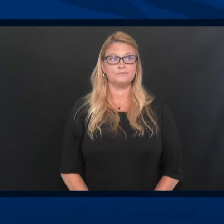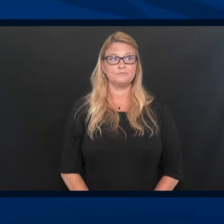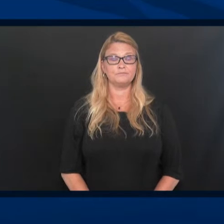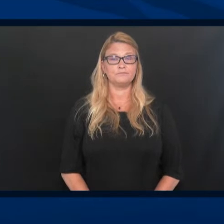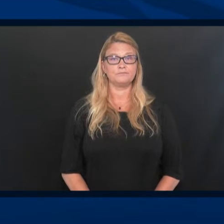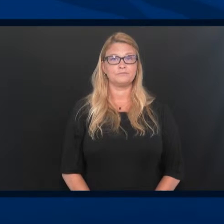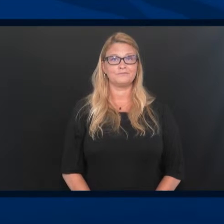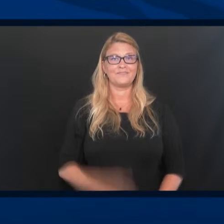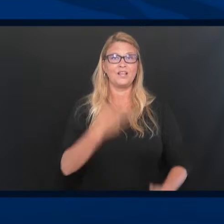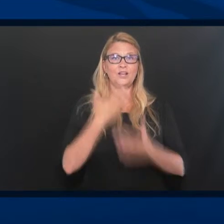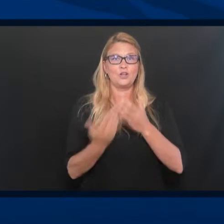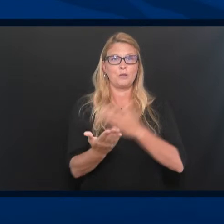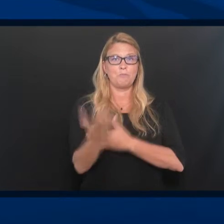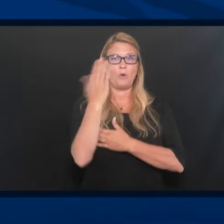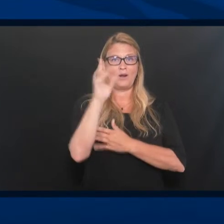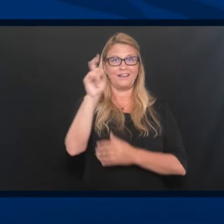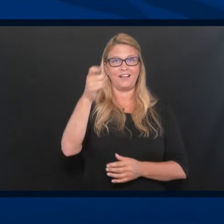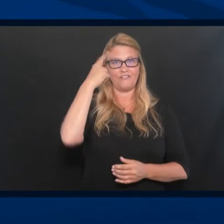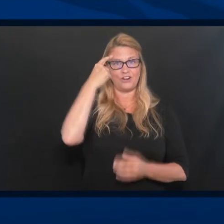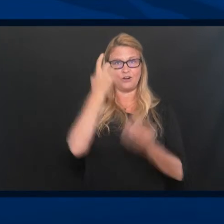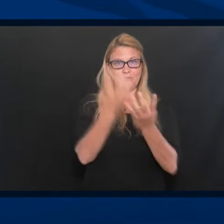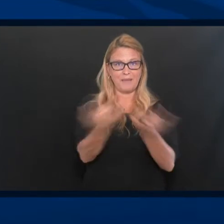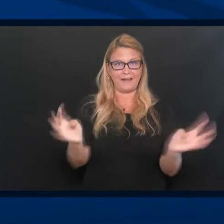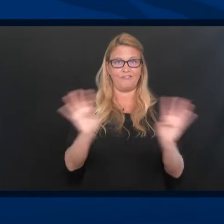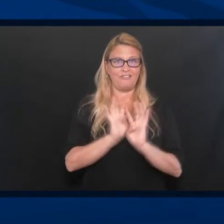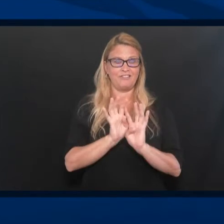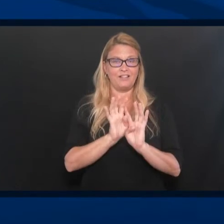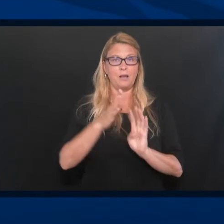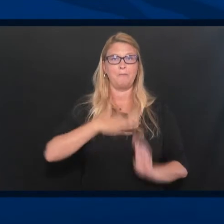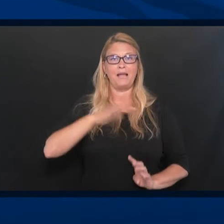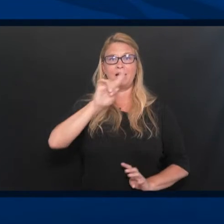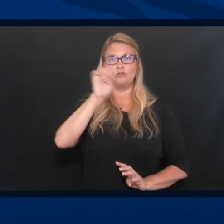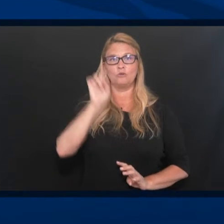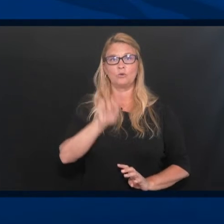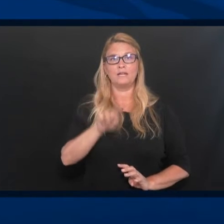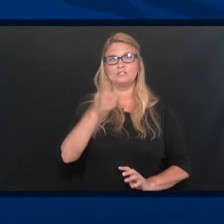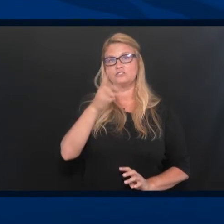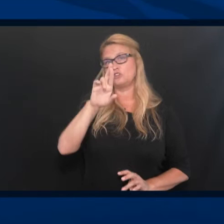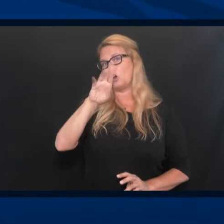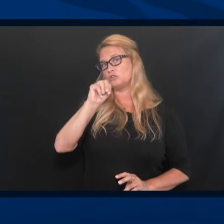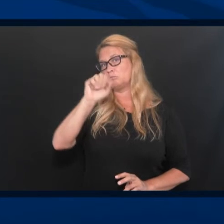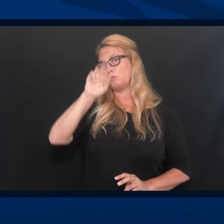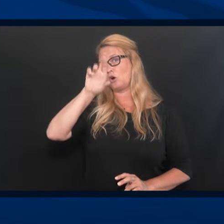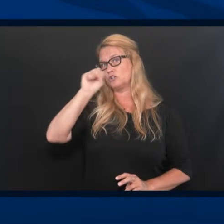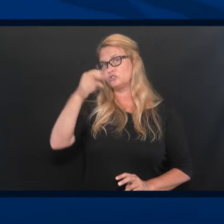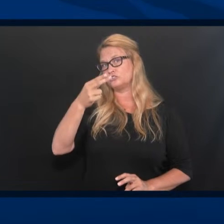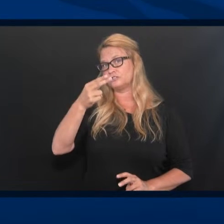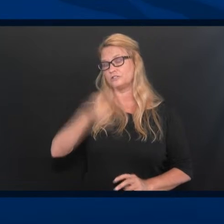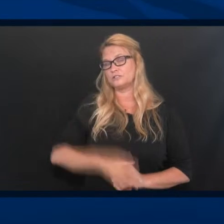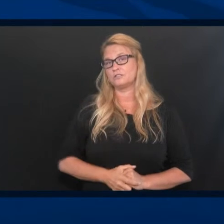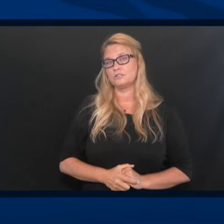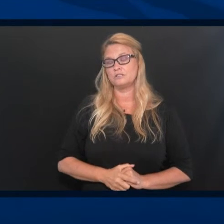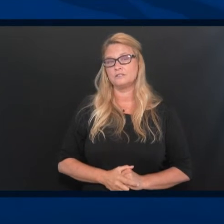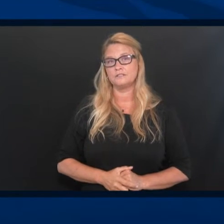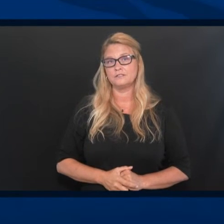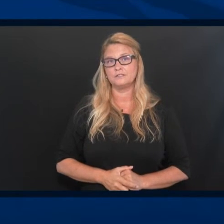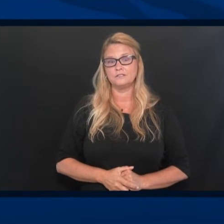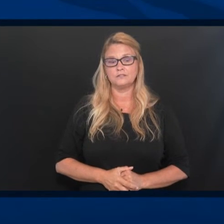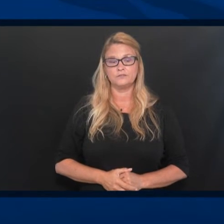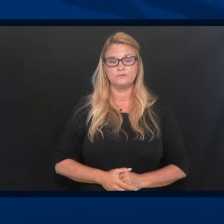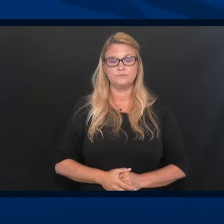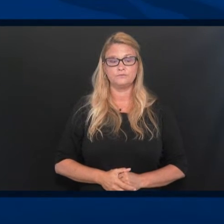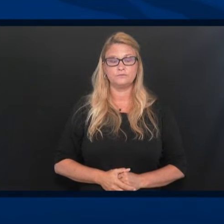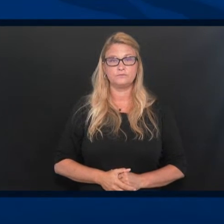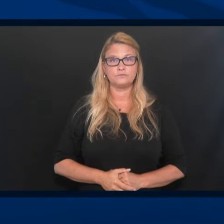Good morning, Governor and panel. The question is for Dr. Marsh. So I was wondering if